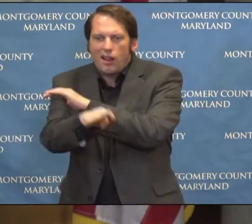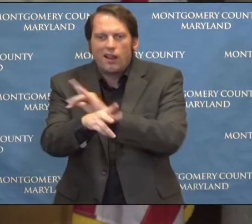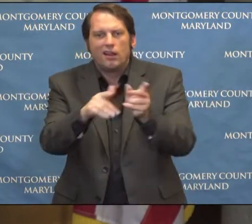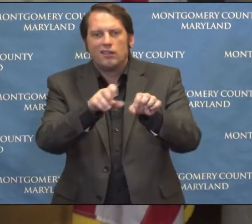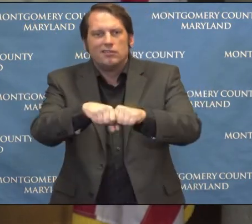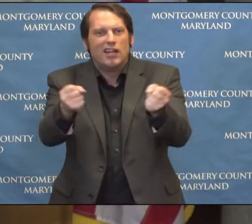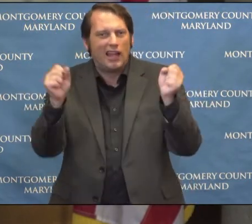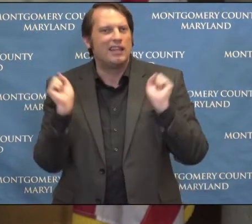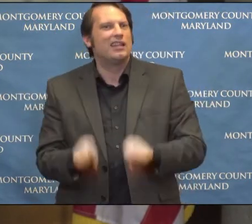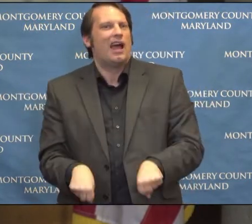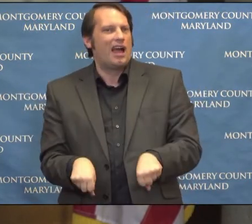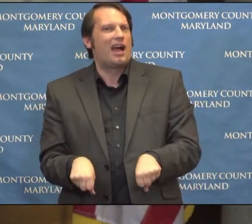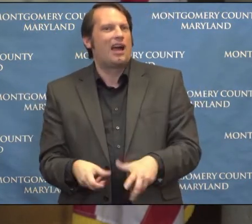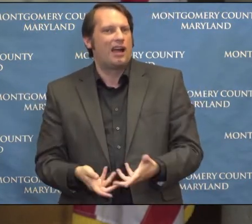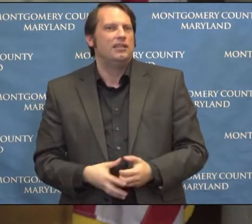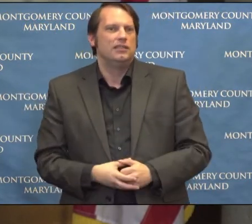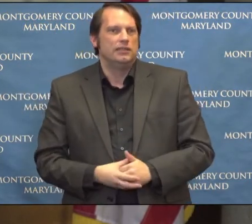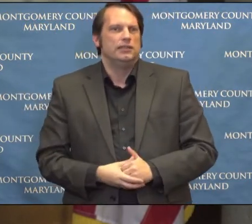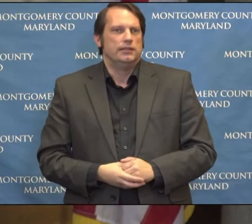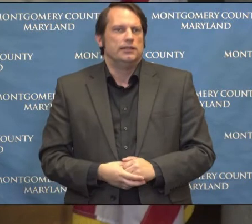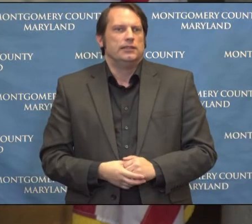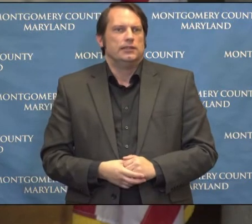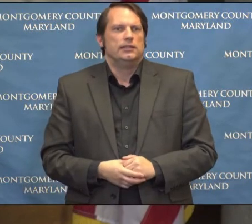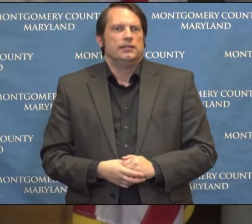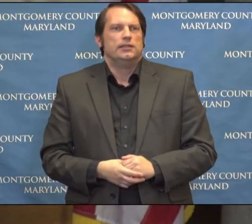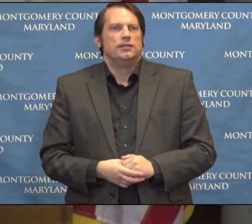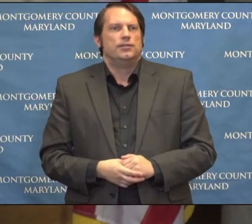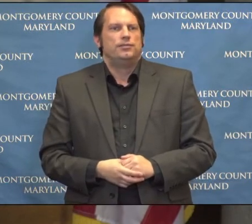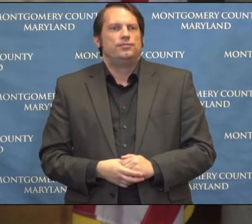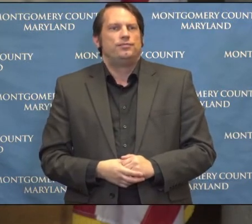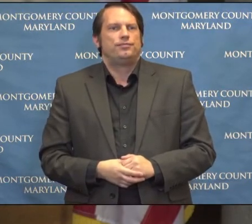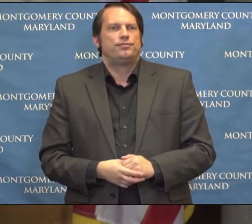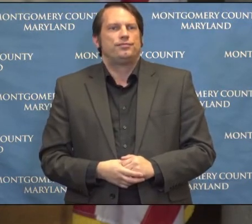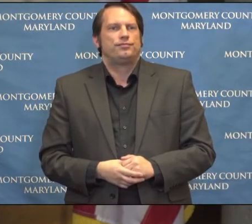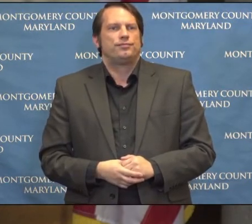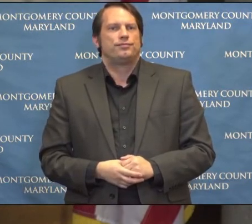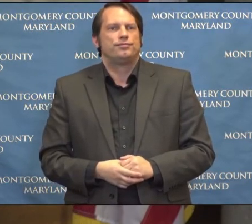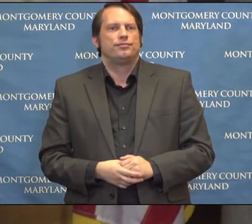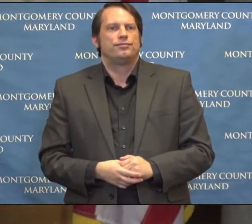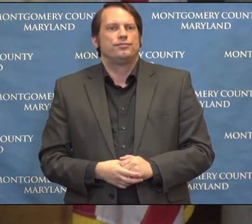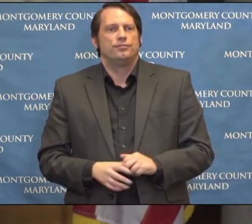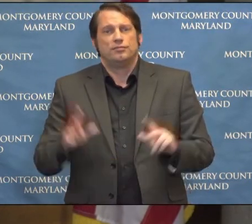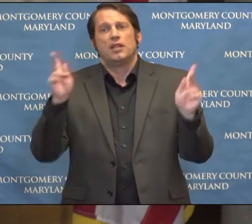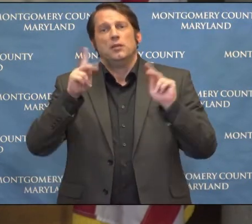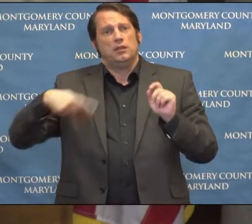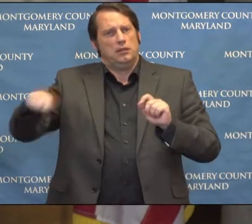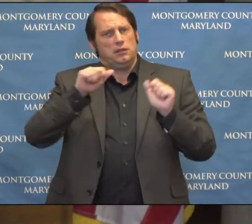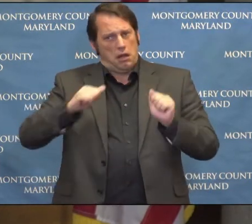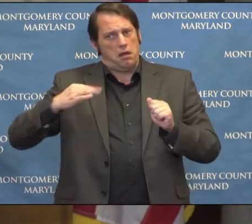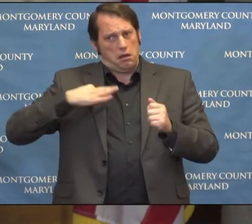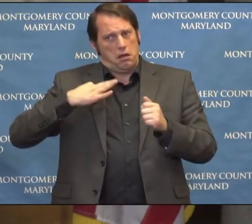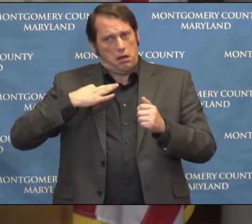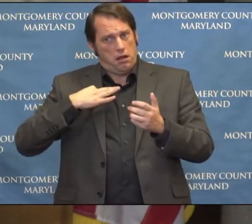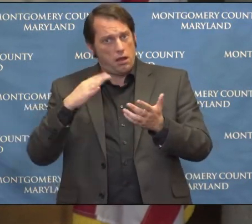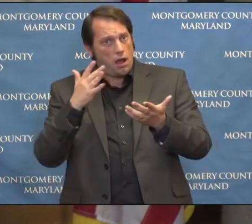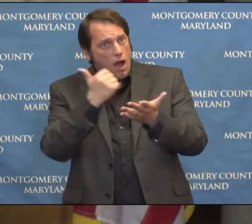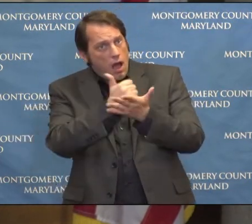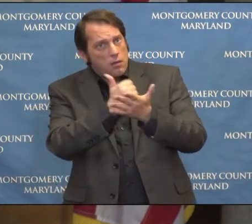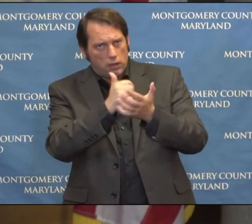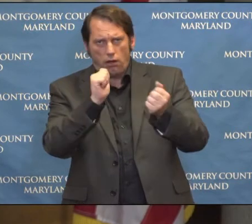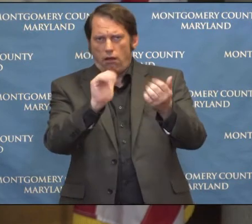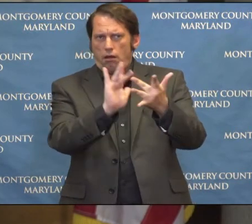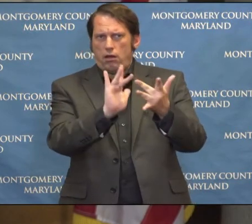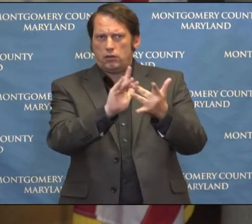up as a volunteer for us, they simply need to contact the school or the office where they volunteer, and we will put them to work. If they're